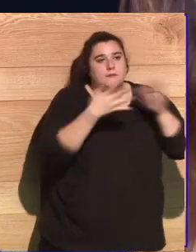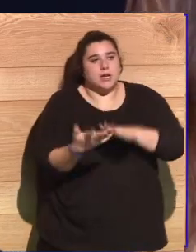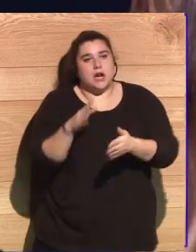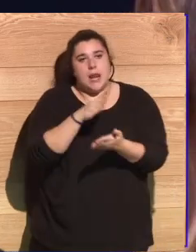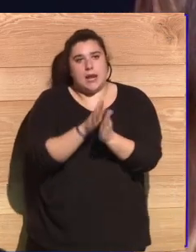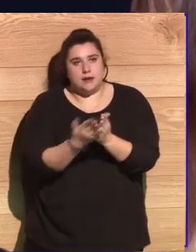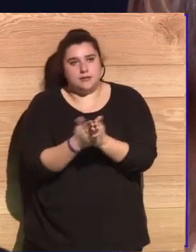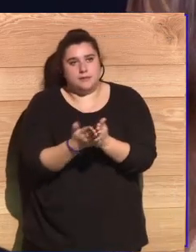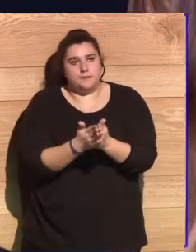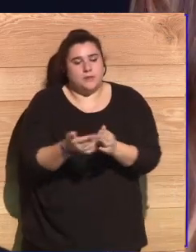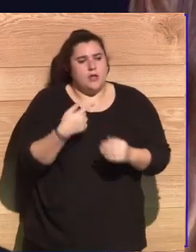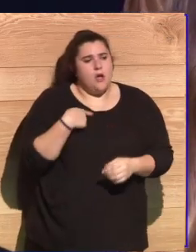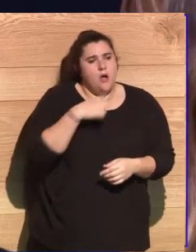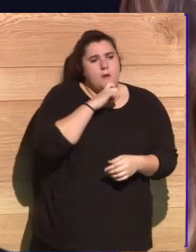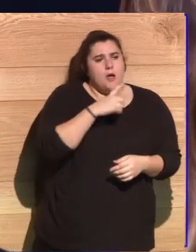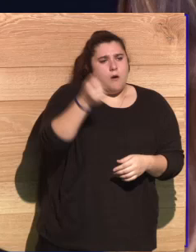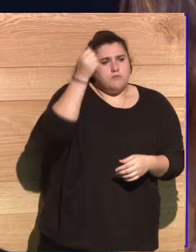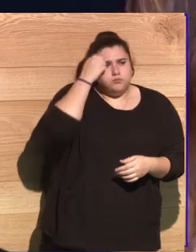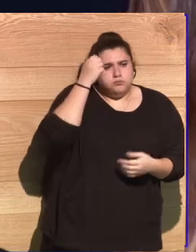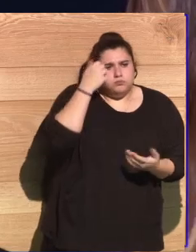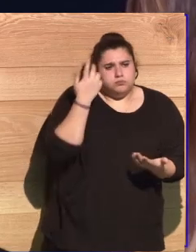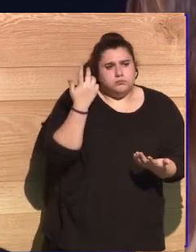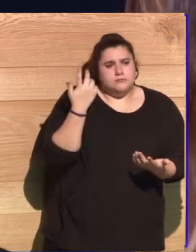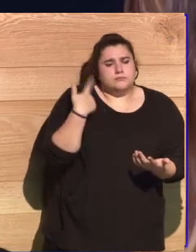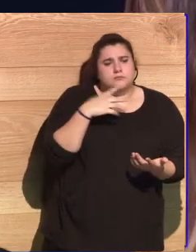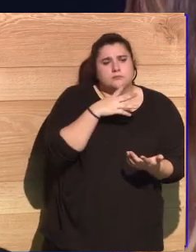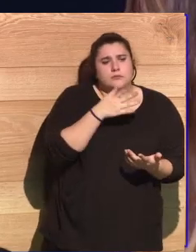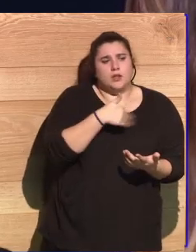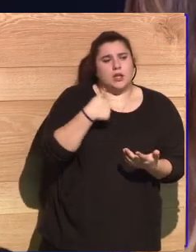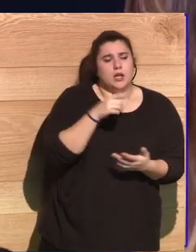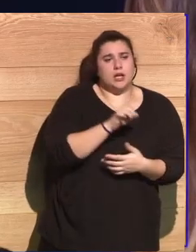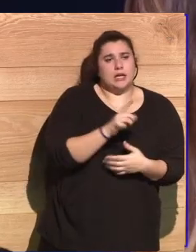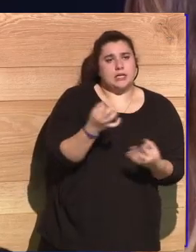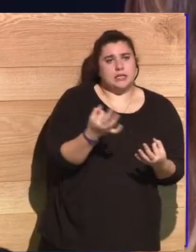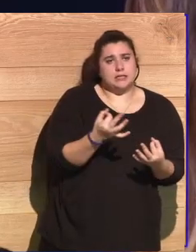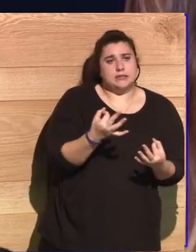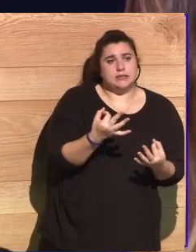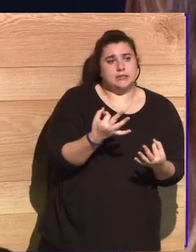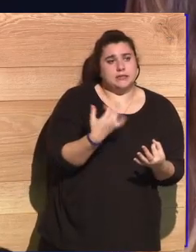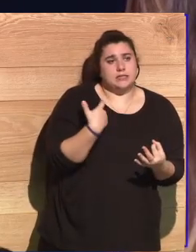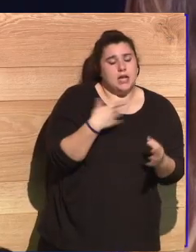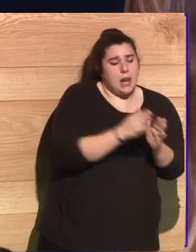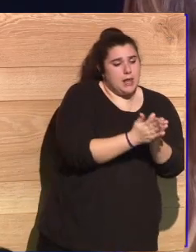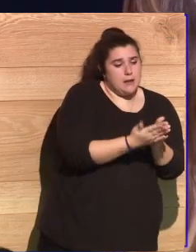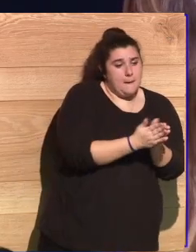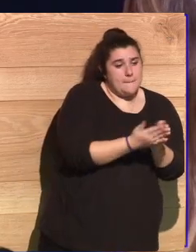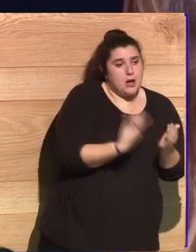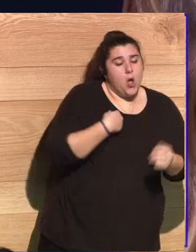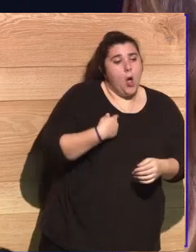I had a notion that I didn't want to have my first book be a memoir. I wanted to have a